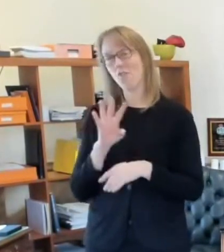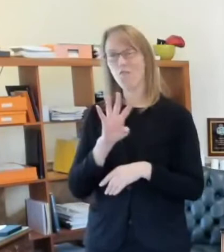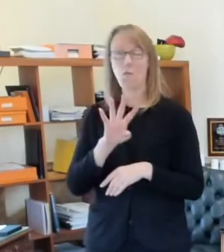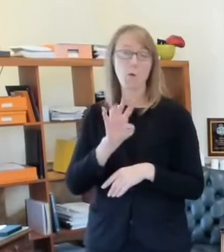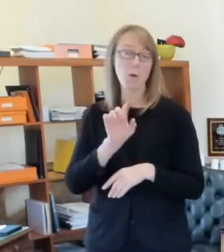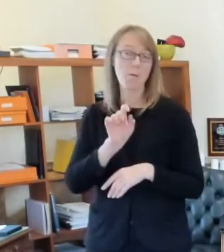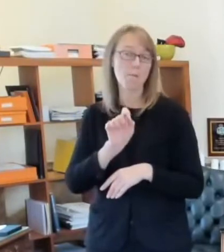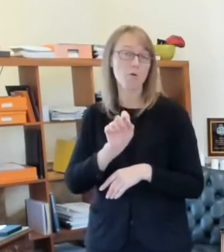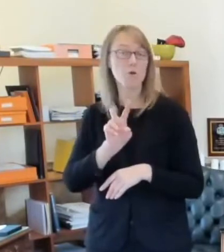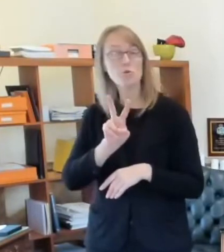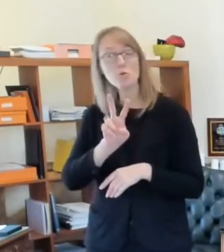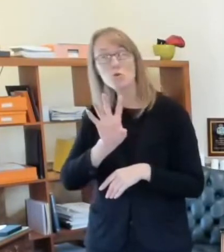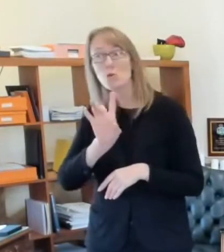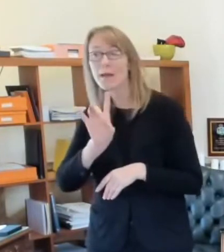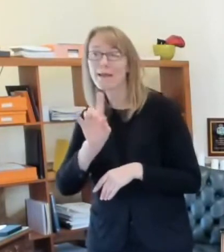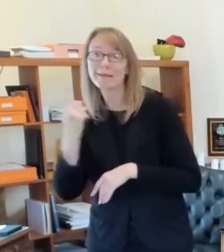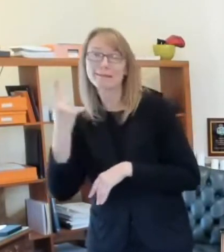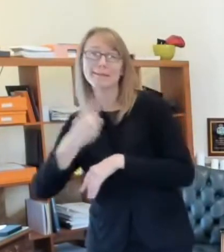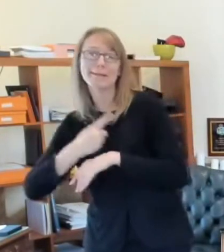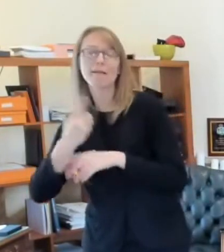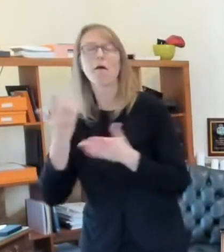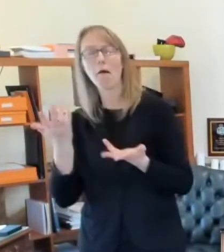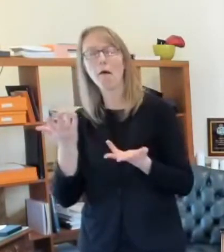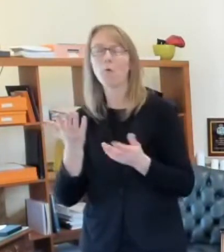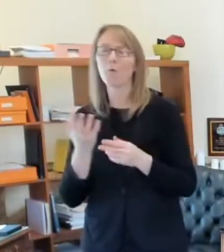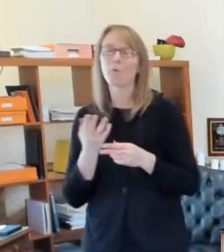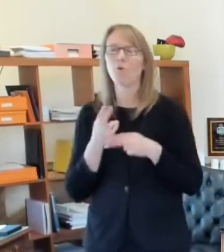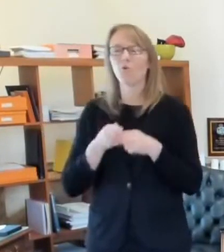4.28 days. So let's call that 4 days.